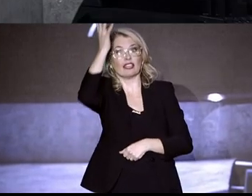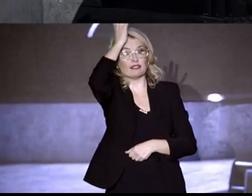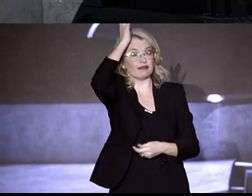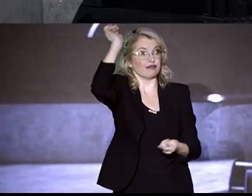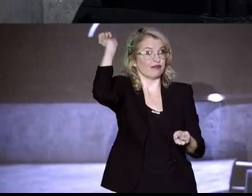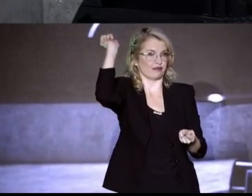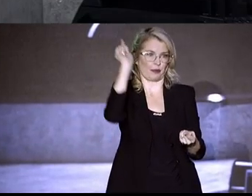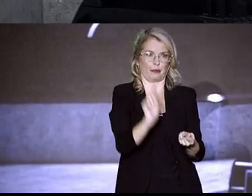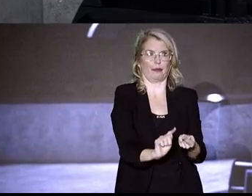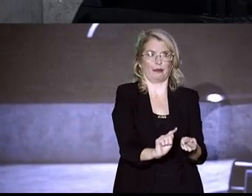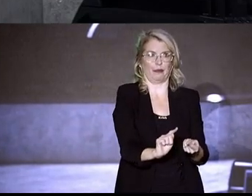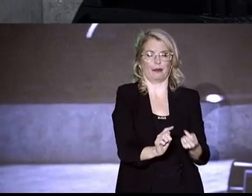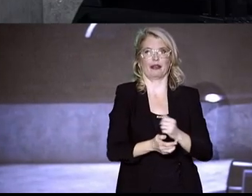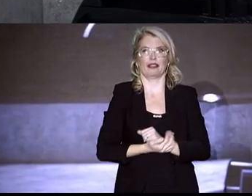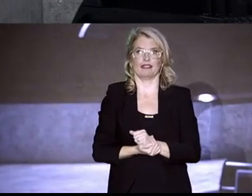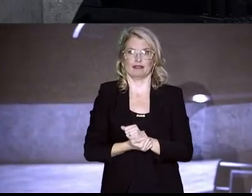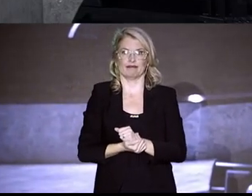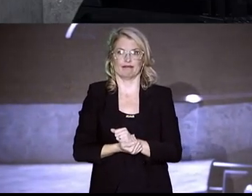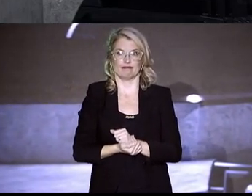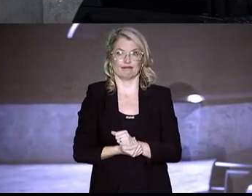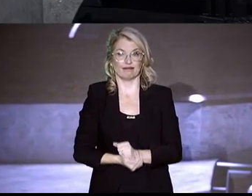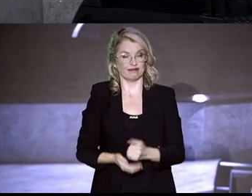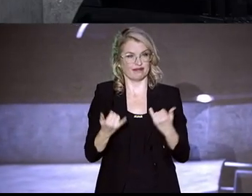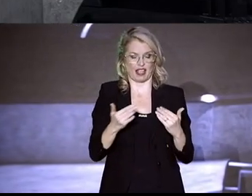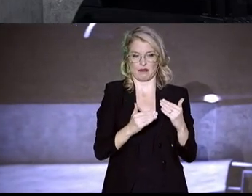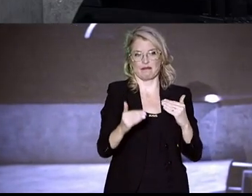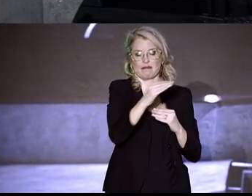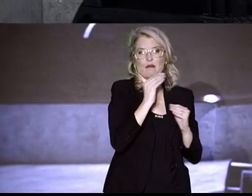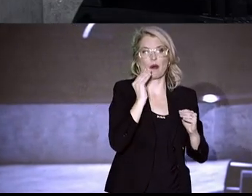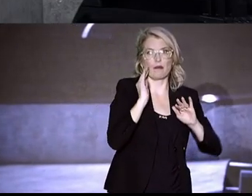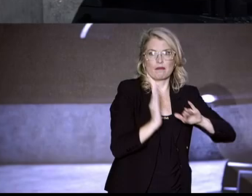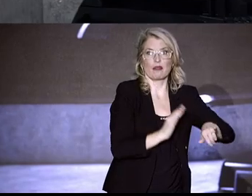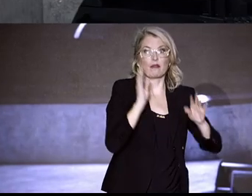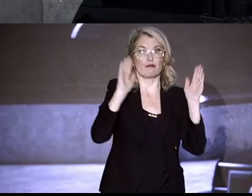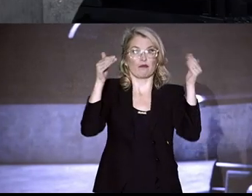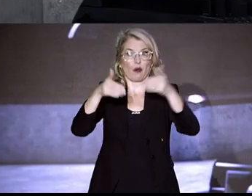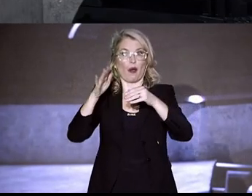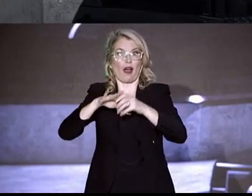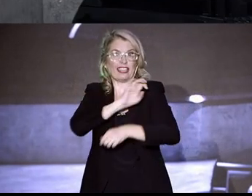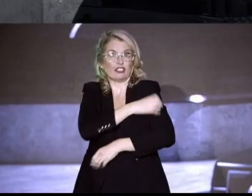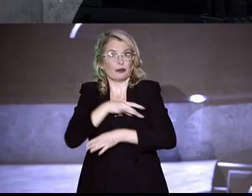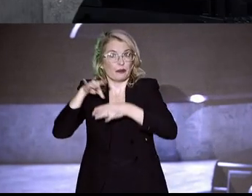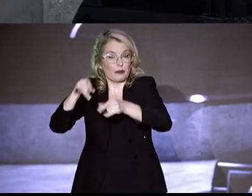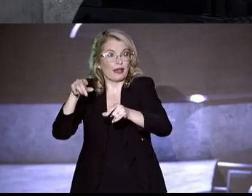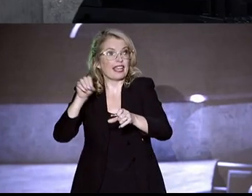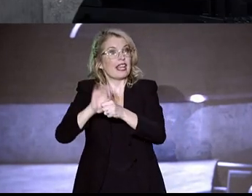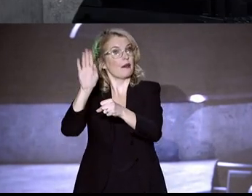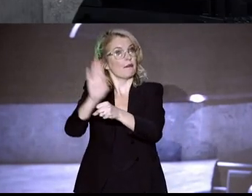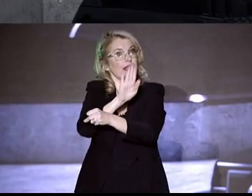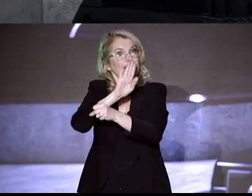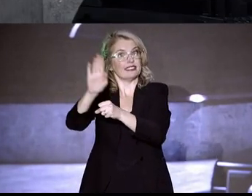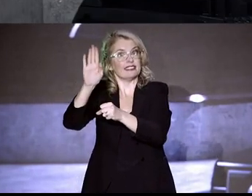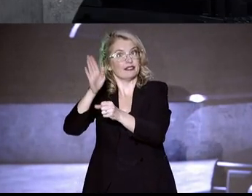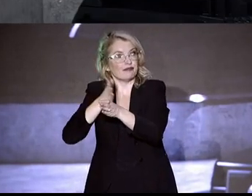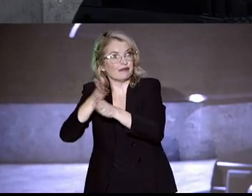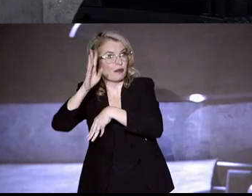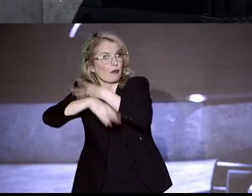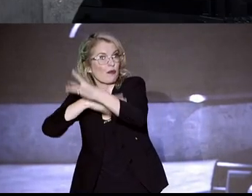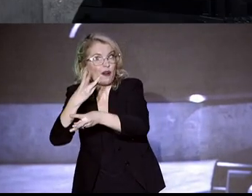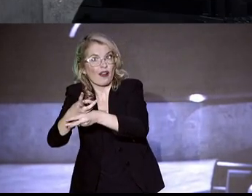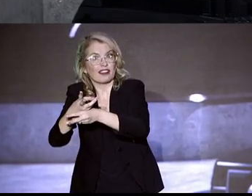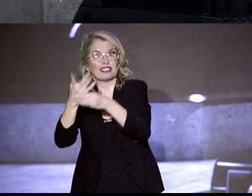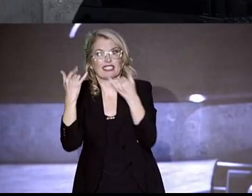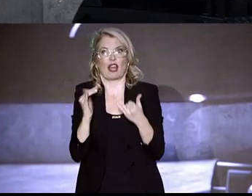production. Beyond the home, we're focusing on optimizing energy efficiency in the commercial sector. Here,